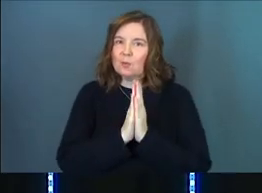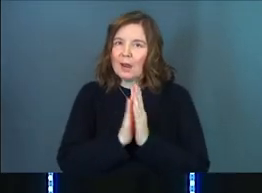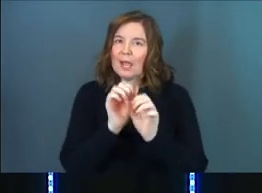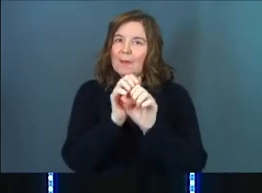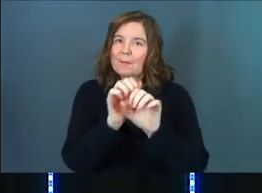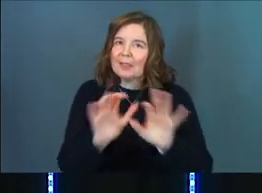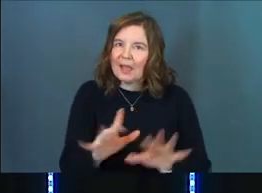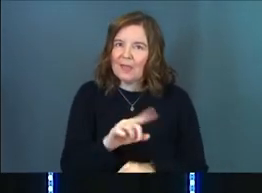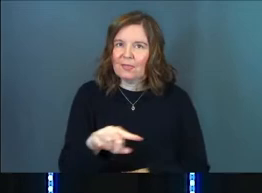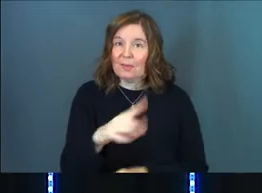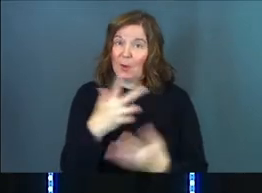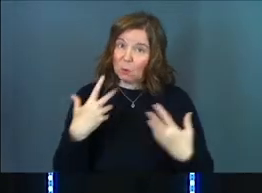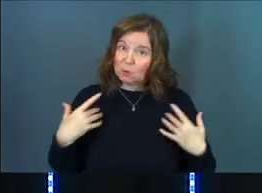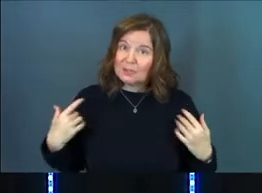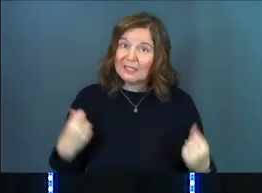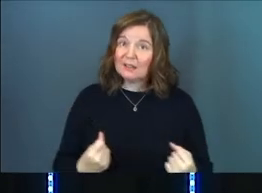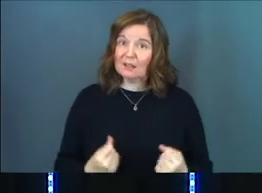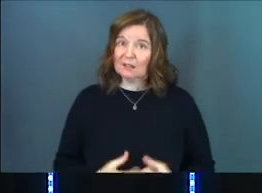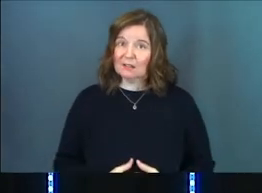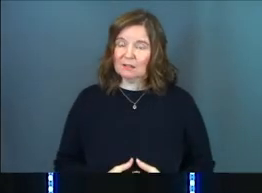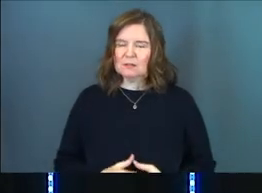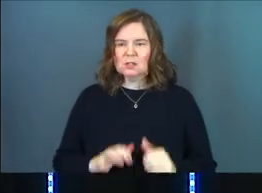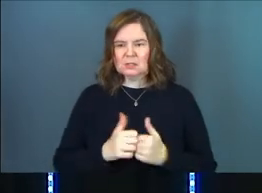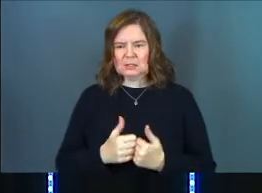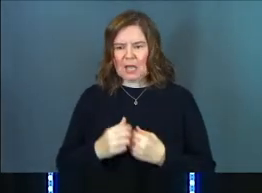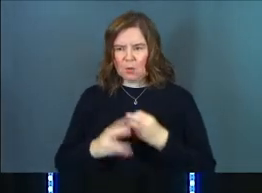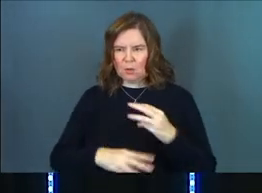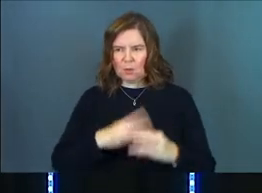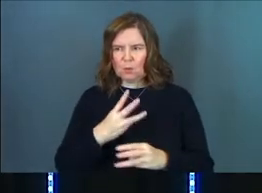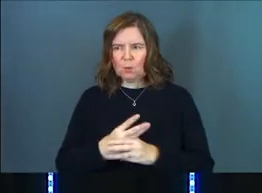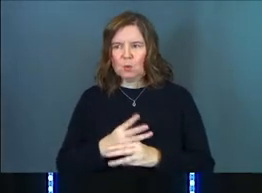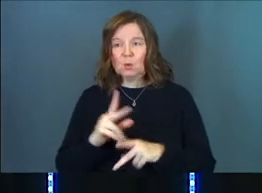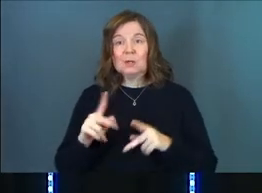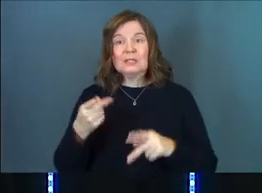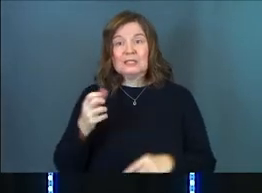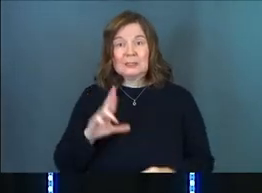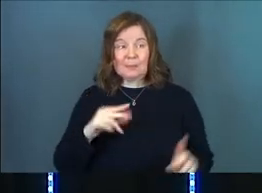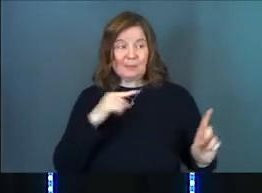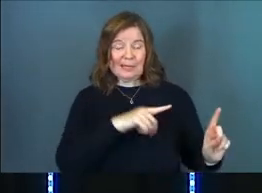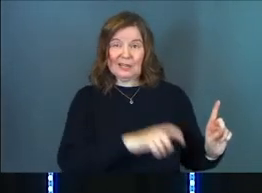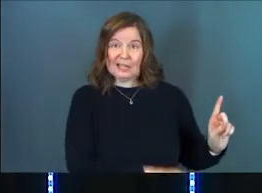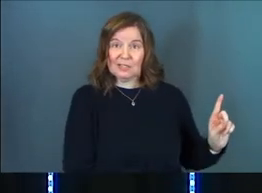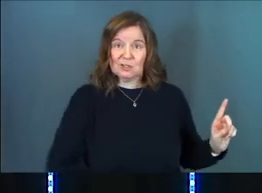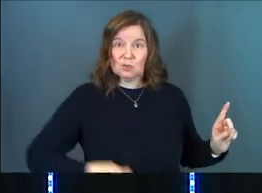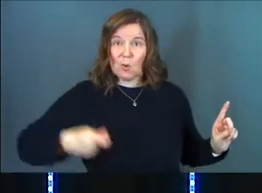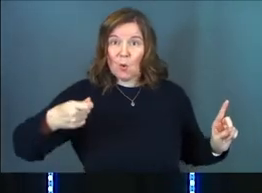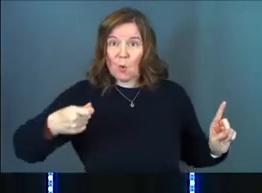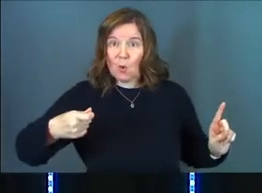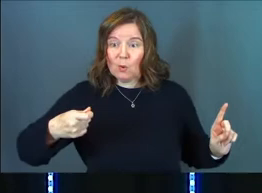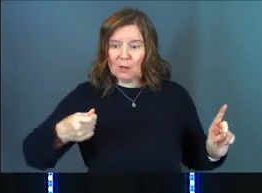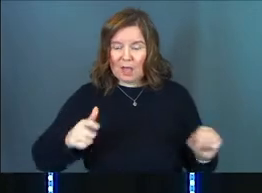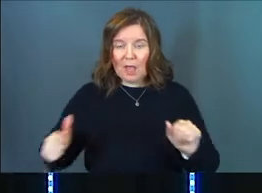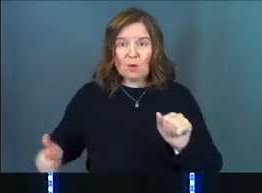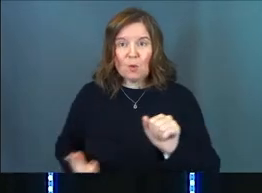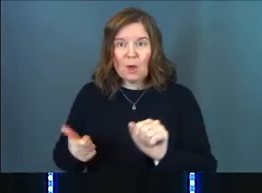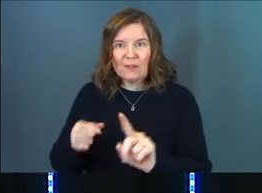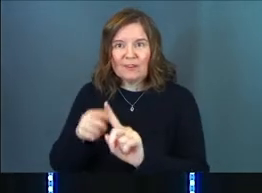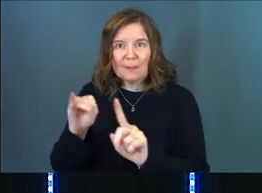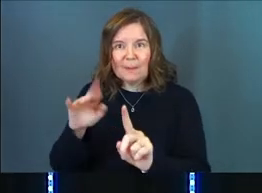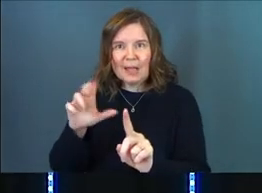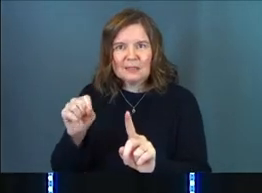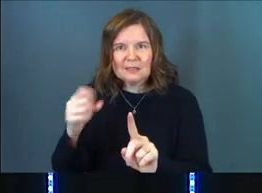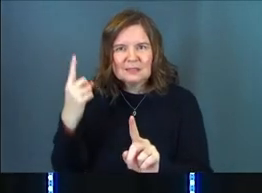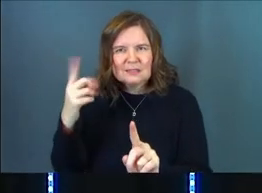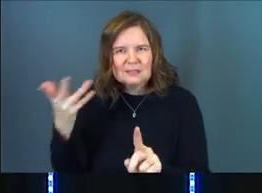and bless. I want you to heal. So how in the world does Peter get a sword in his hand and go after